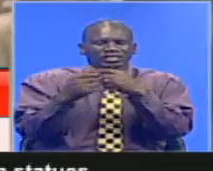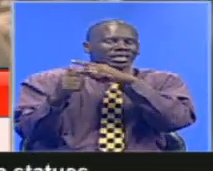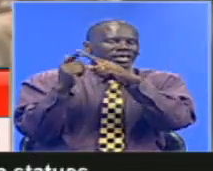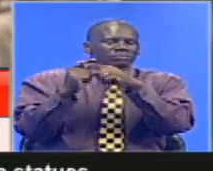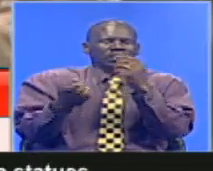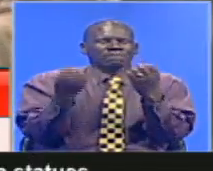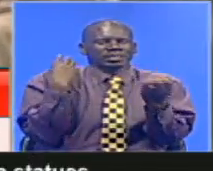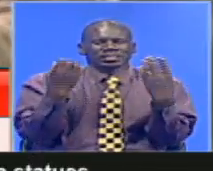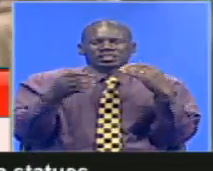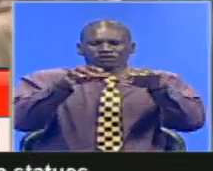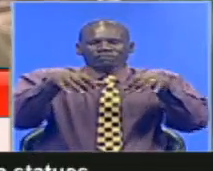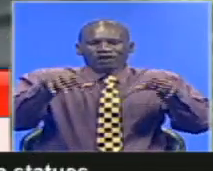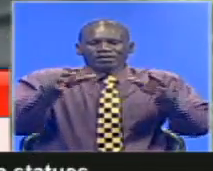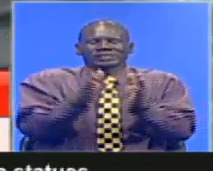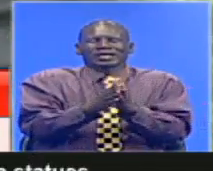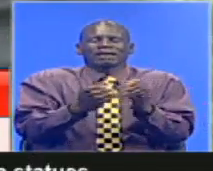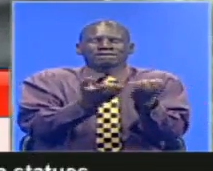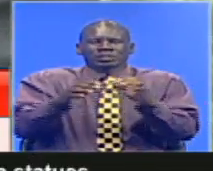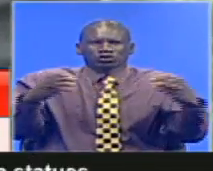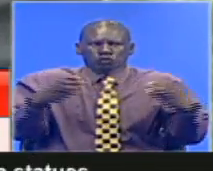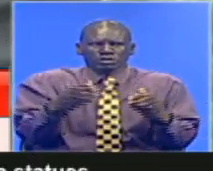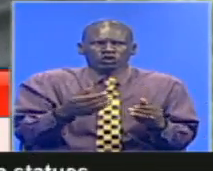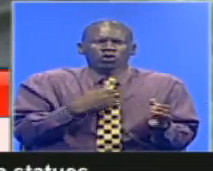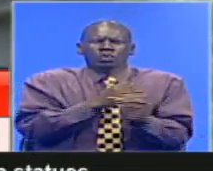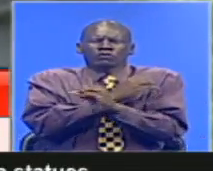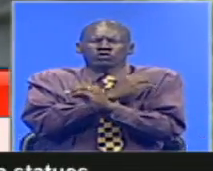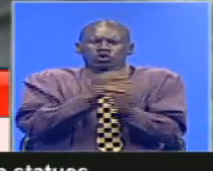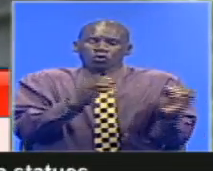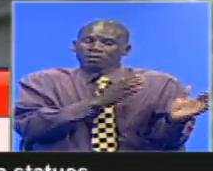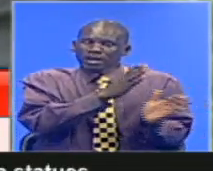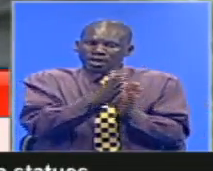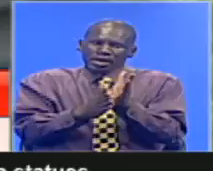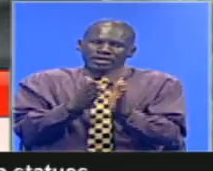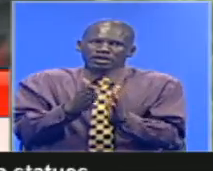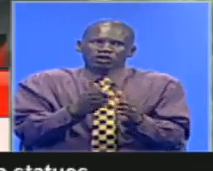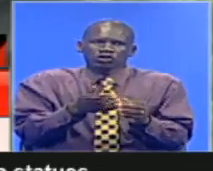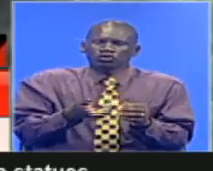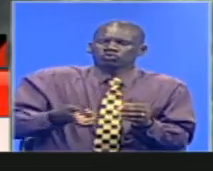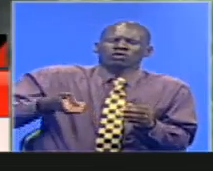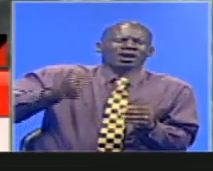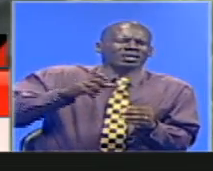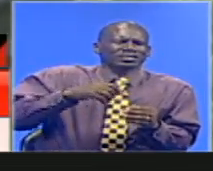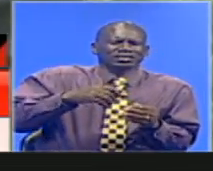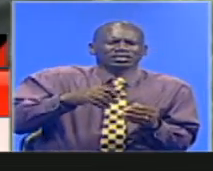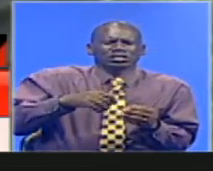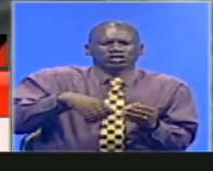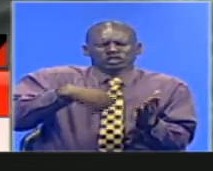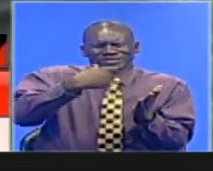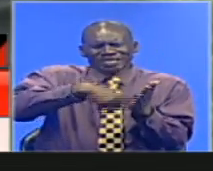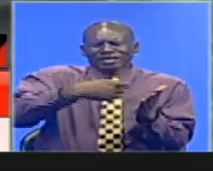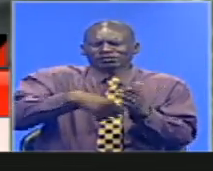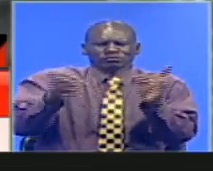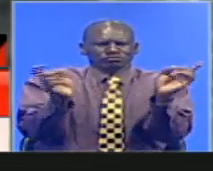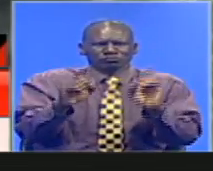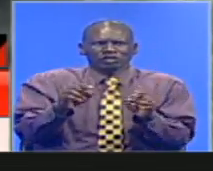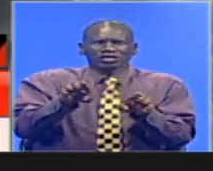and the business community in Kericho. We have no intention of raising levies. Sasa nyinyi